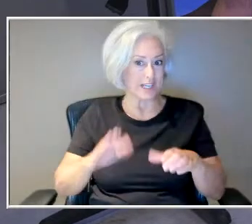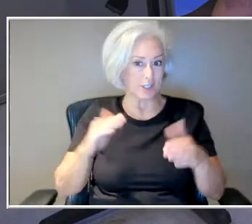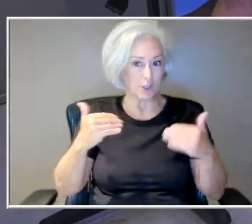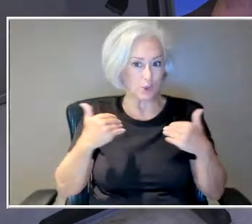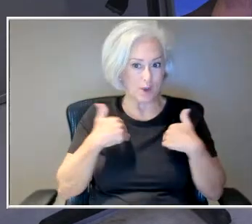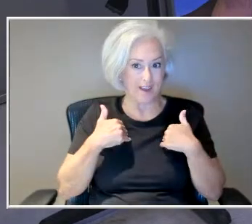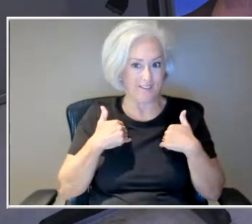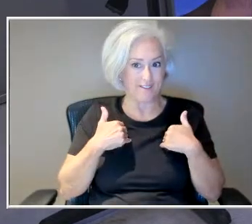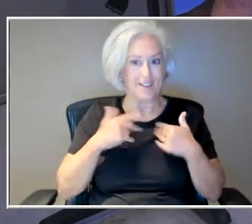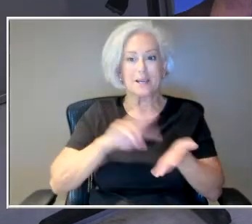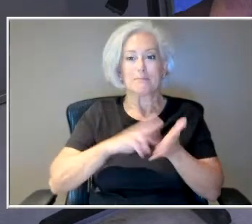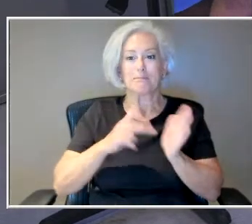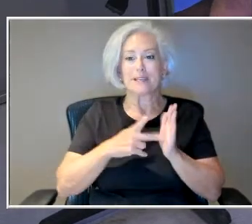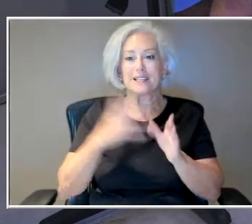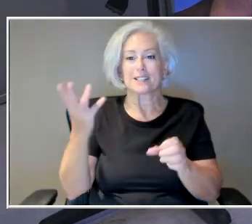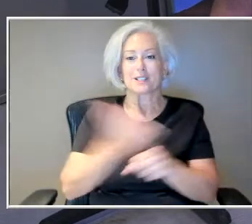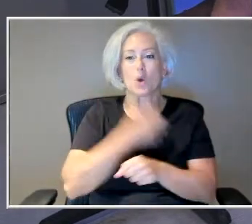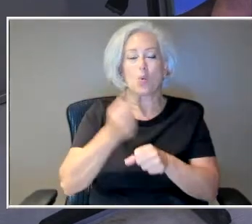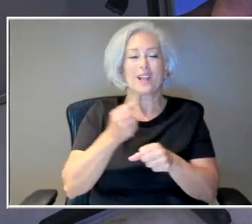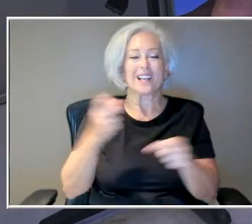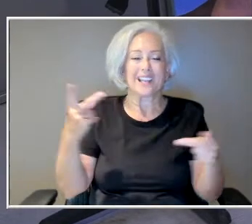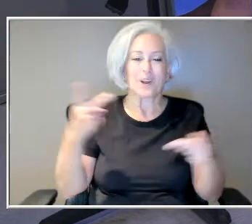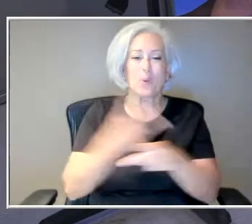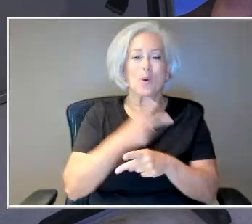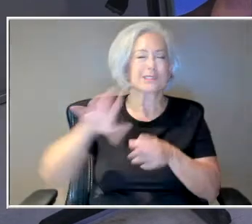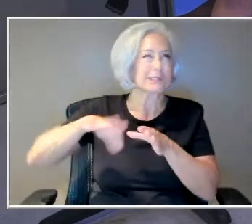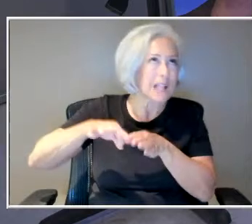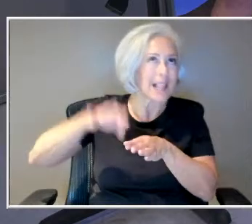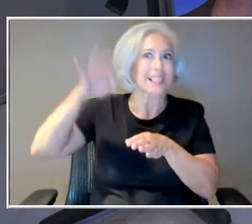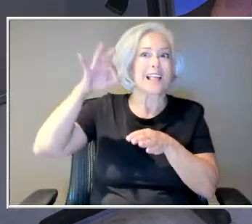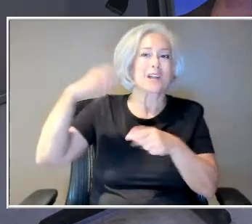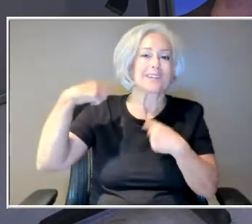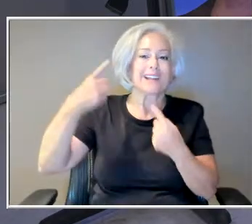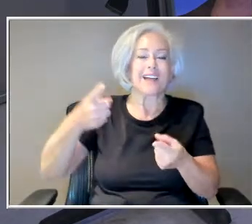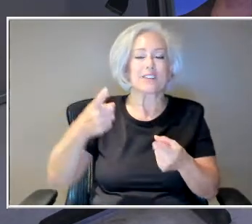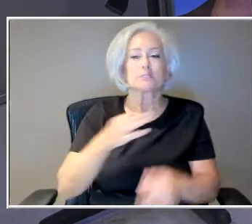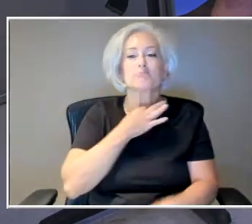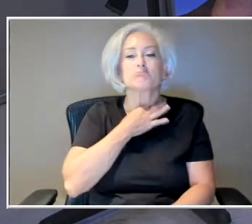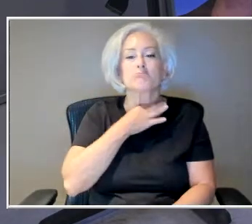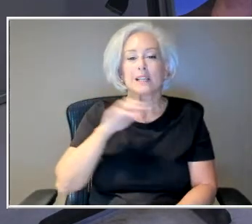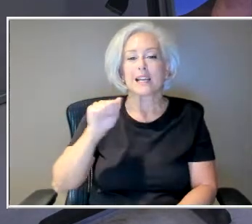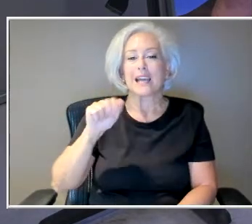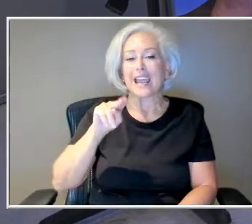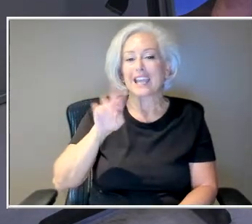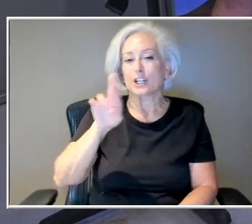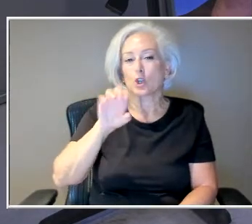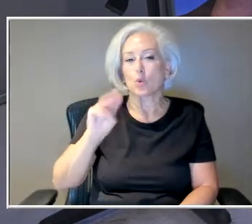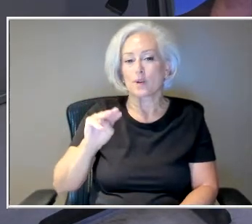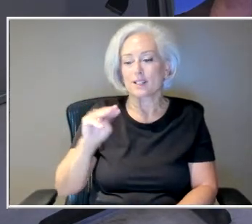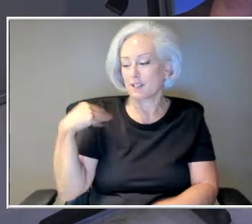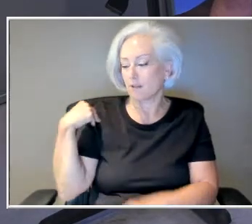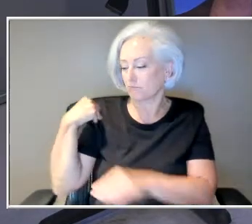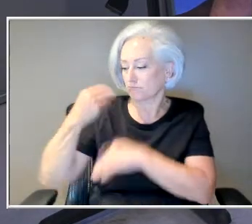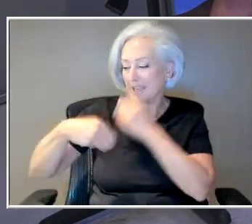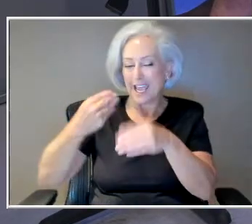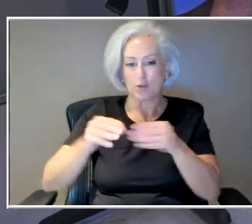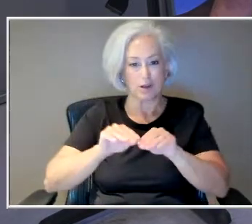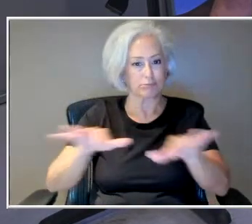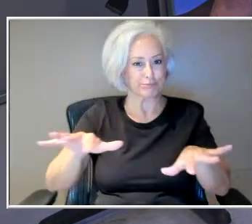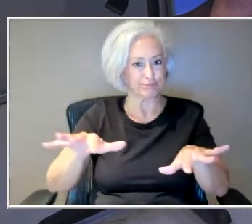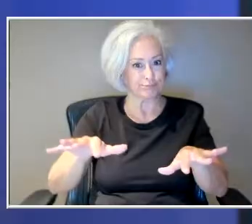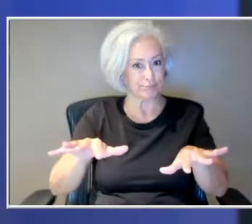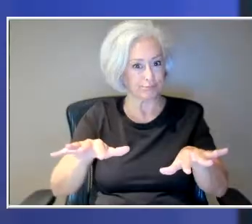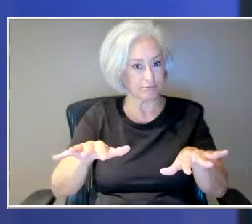ever, pretty much. Jill wants to know, are aneurysms hereditary? Do they run in families? How does family history knowledge? Yes, there's